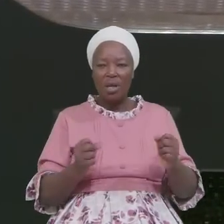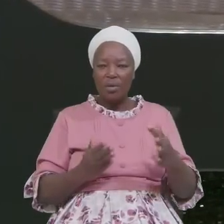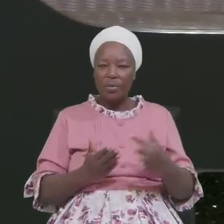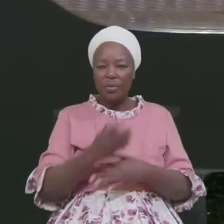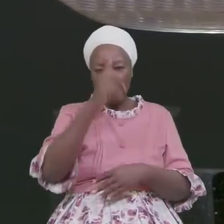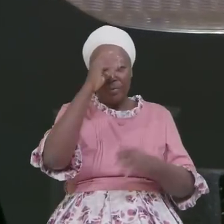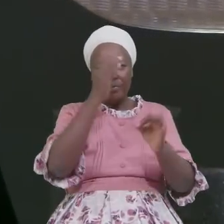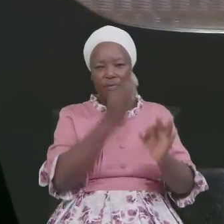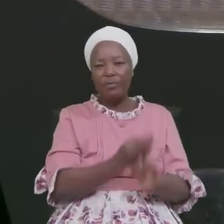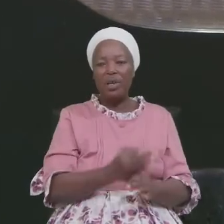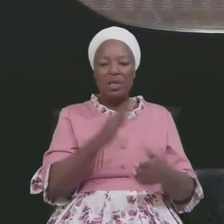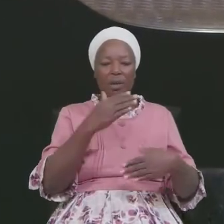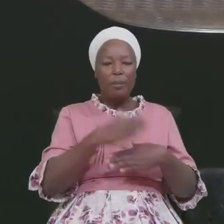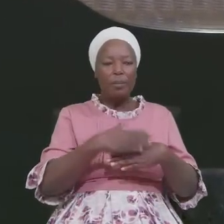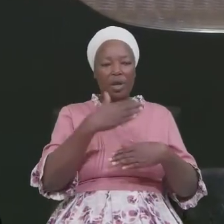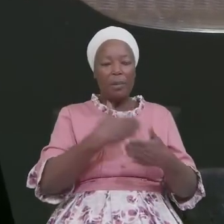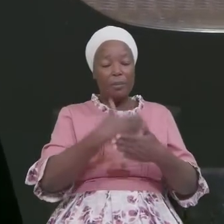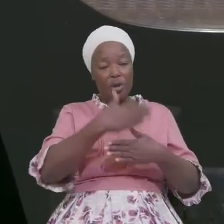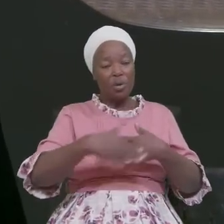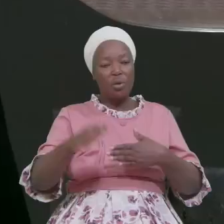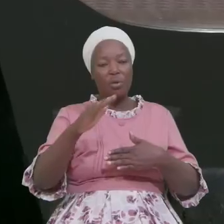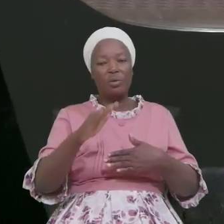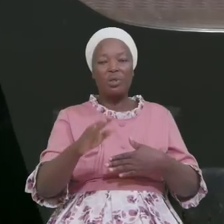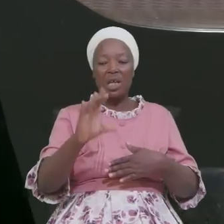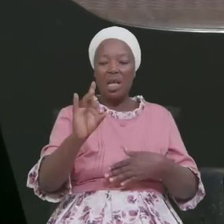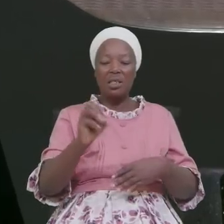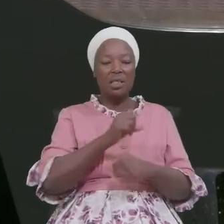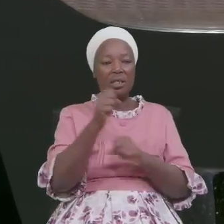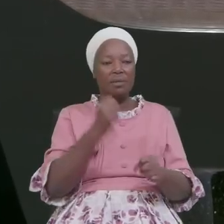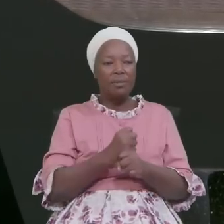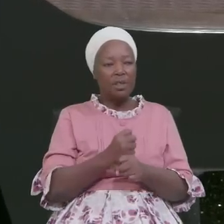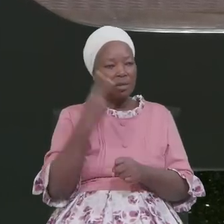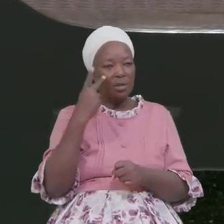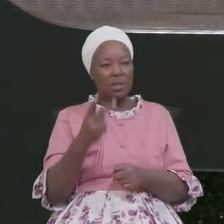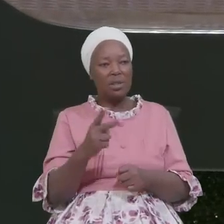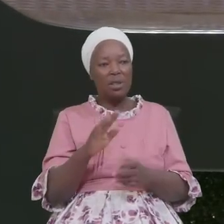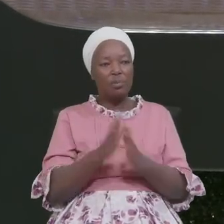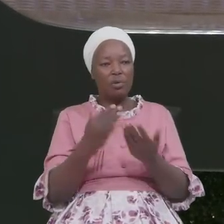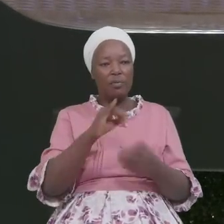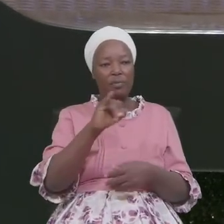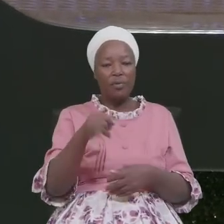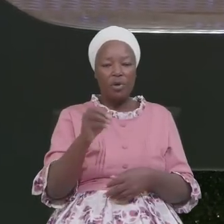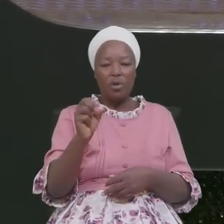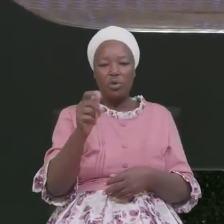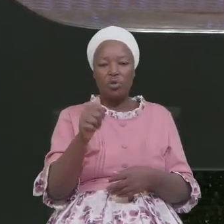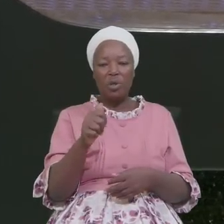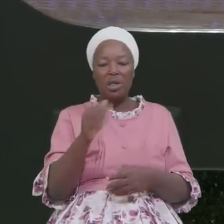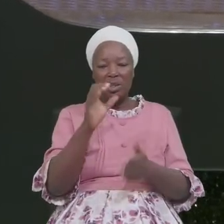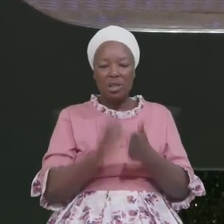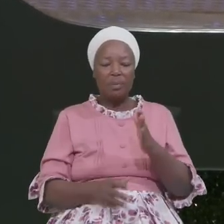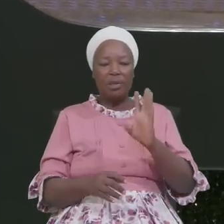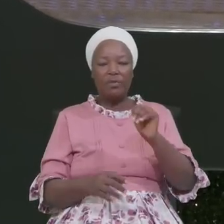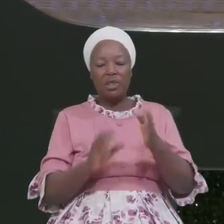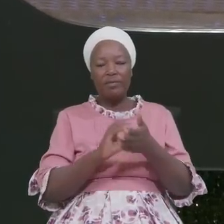faith beyond first call. We're looking at Joshua chapter 14, and I'm reading from